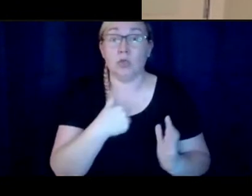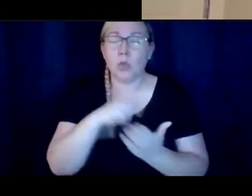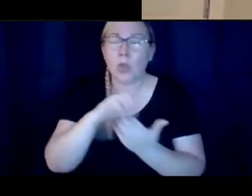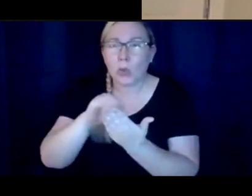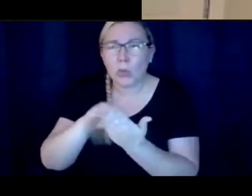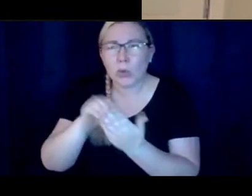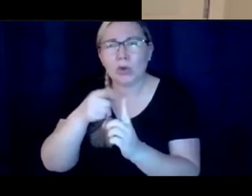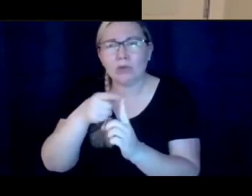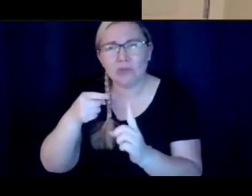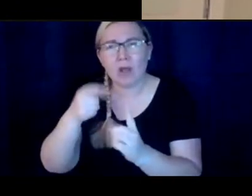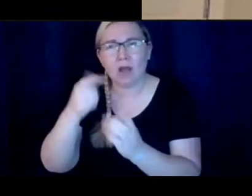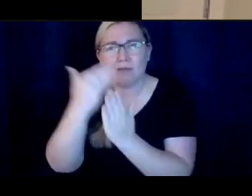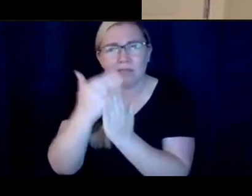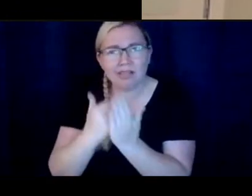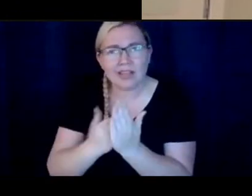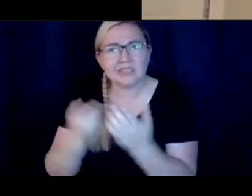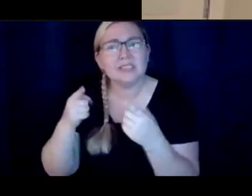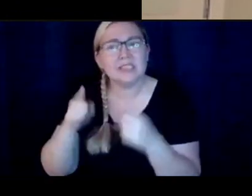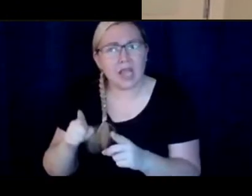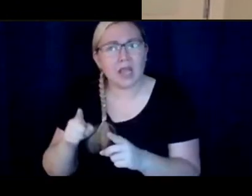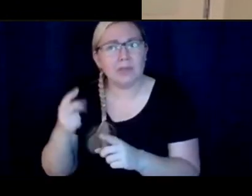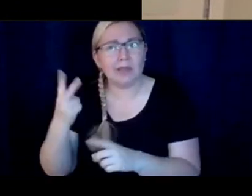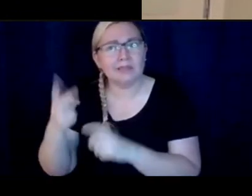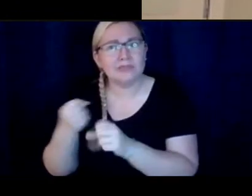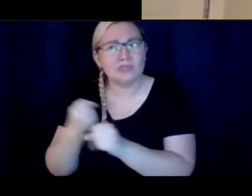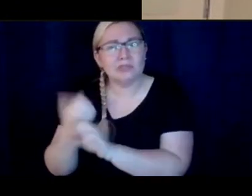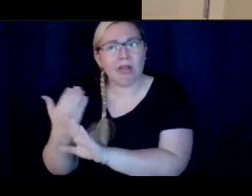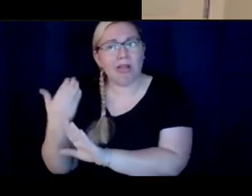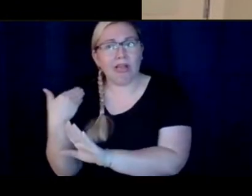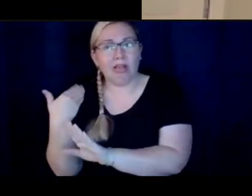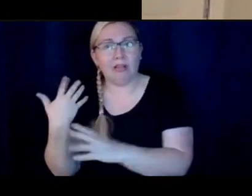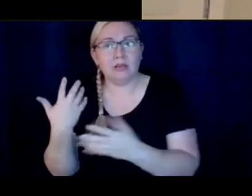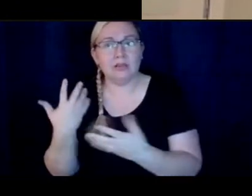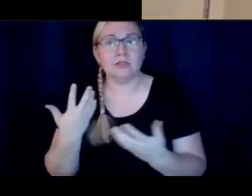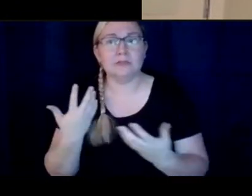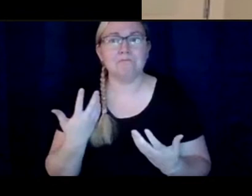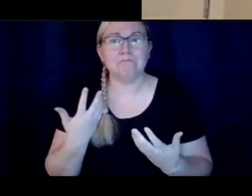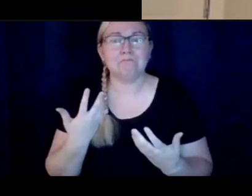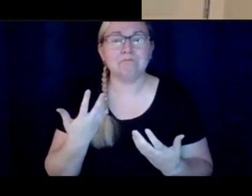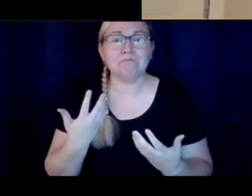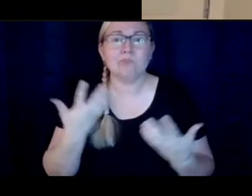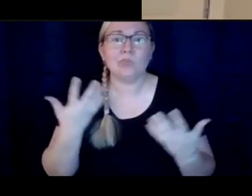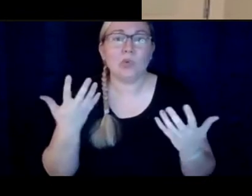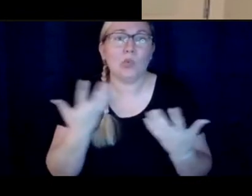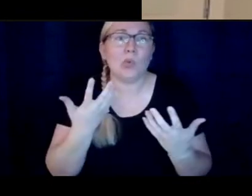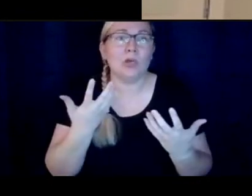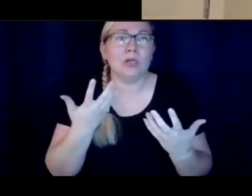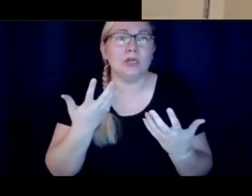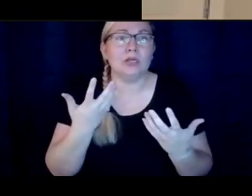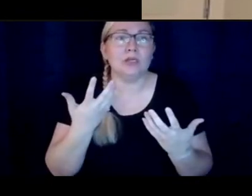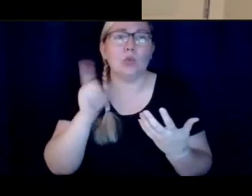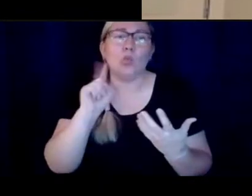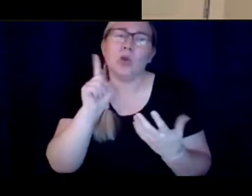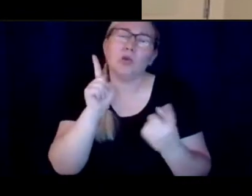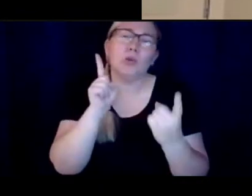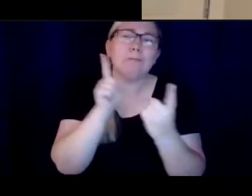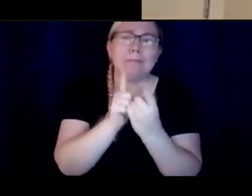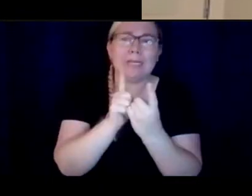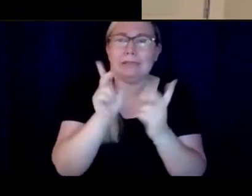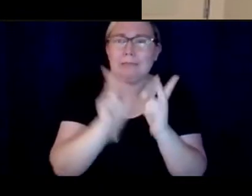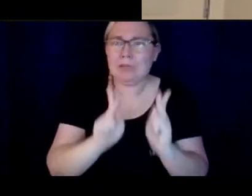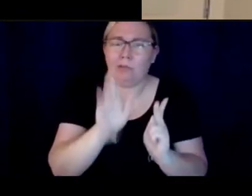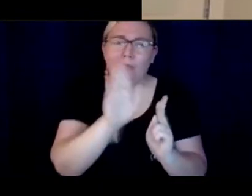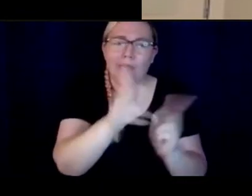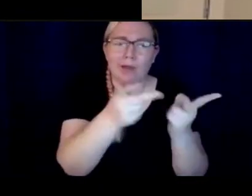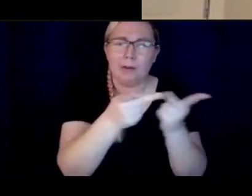from these lessons. What are some ways we can really meet people where they are?